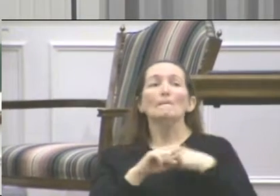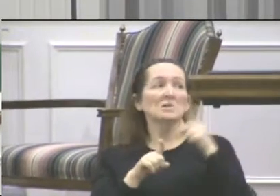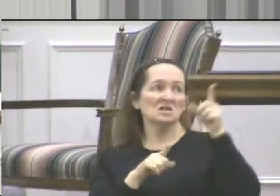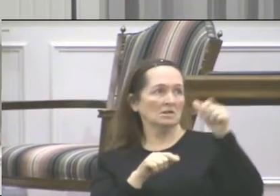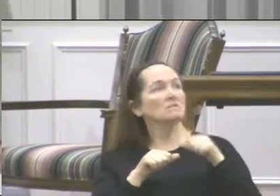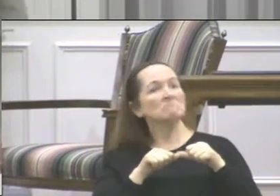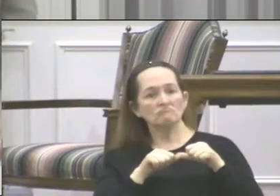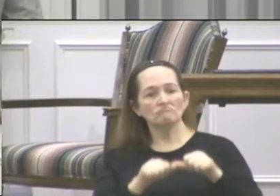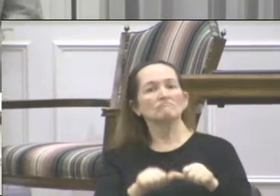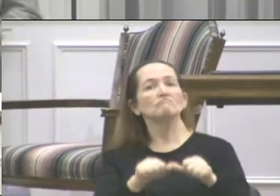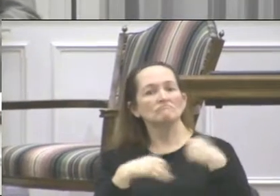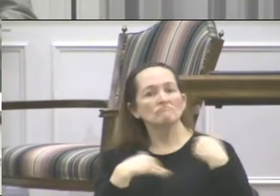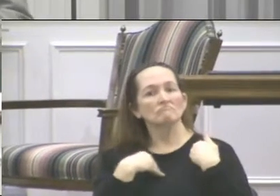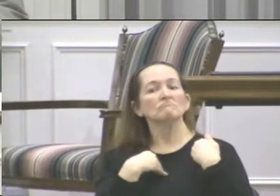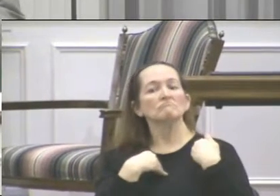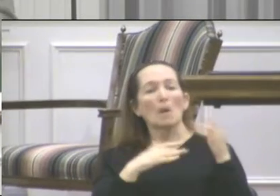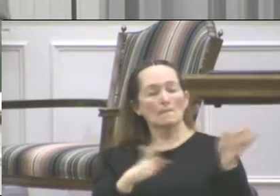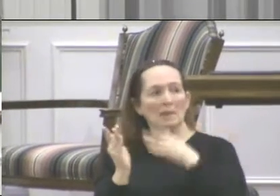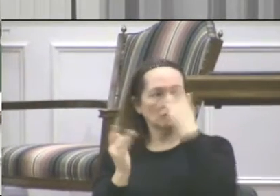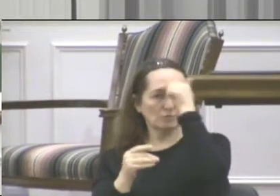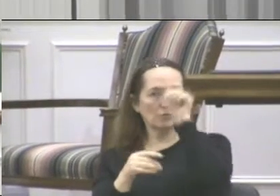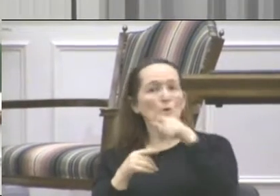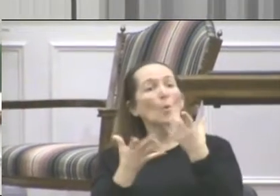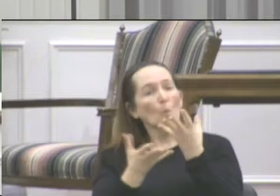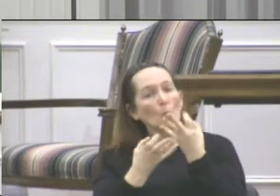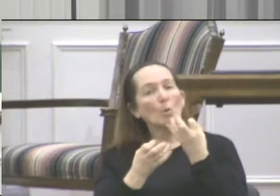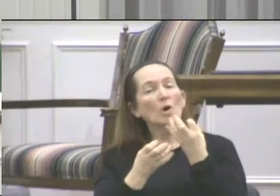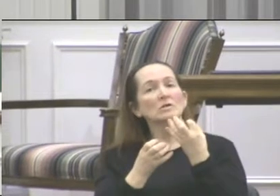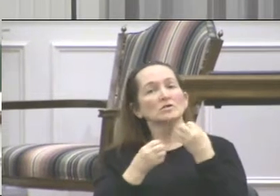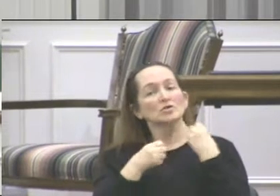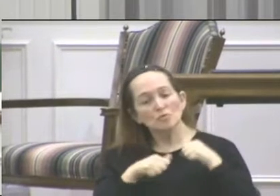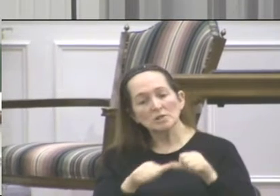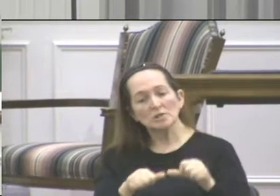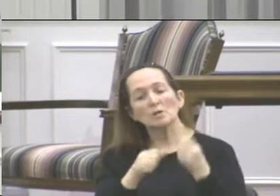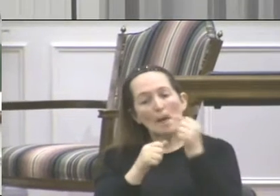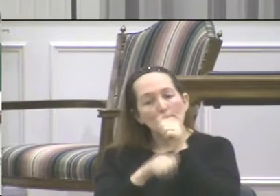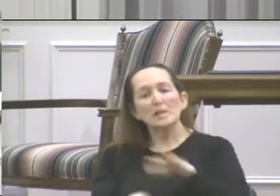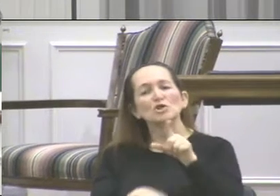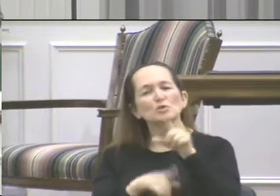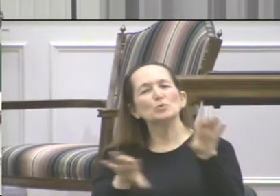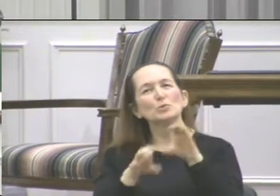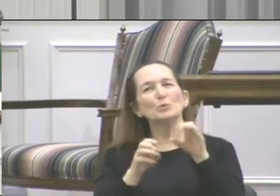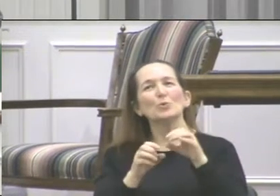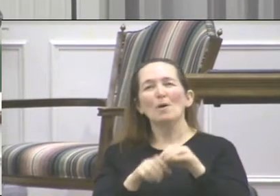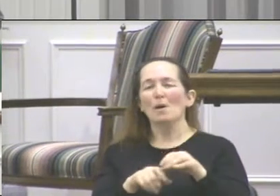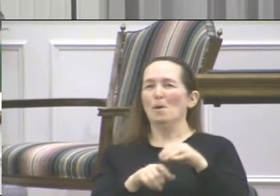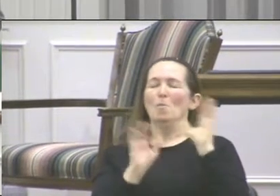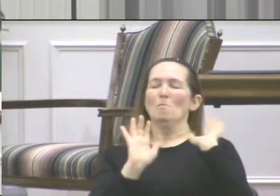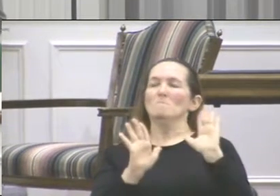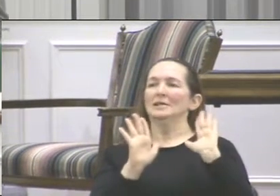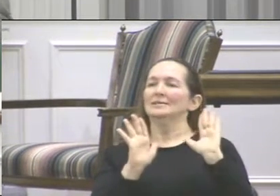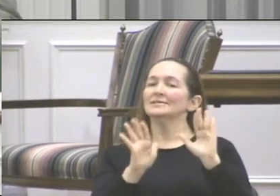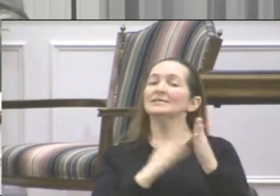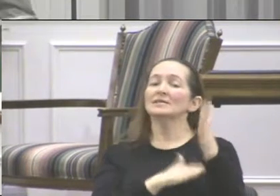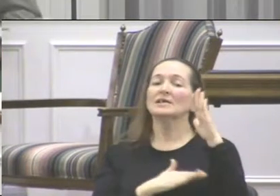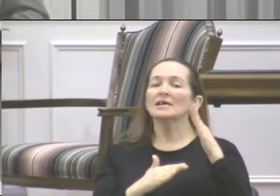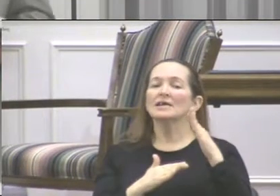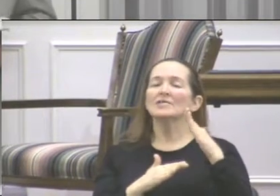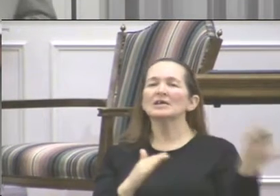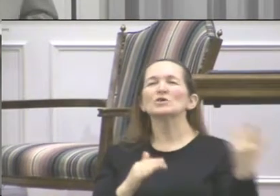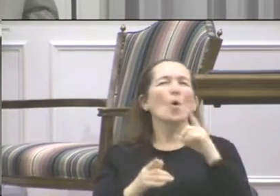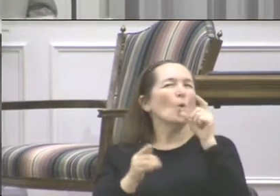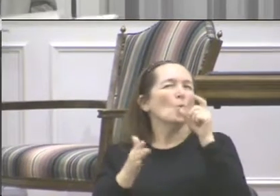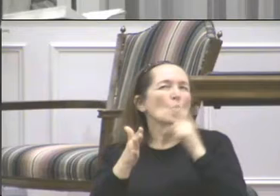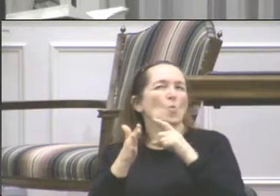God still has plans for you. He still wants to bless you and do amazing things. Friends, what will it take for you and I to reach that